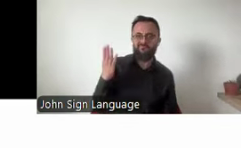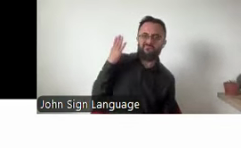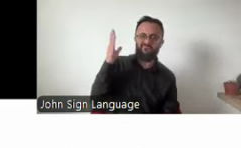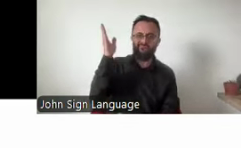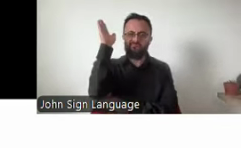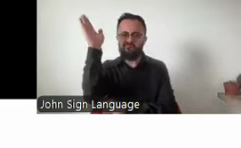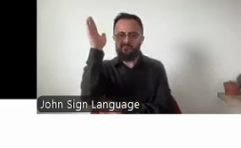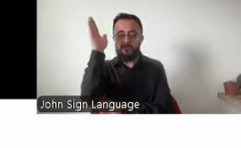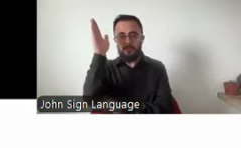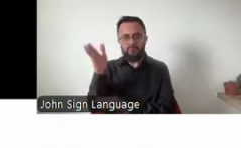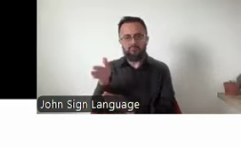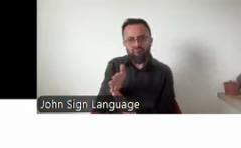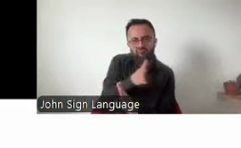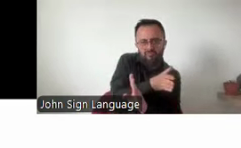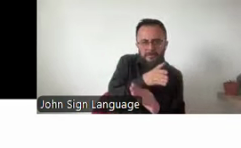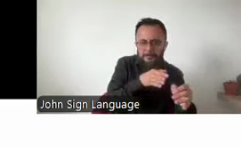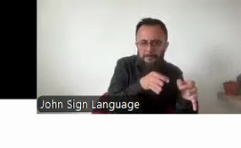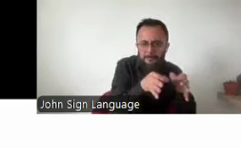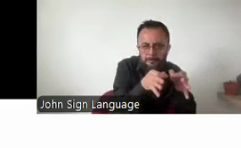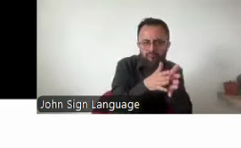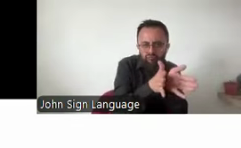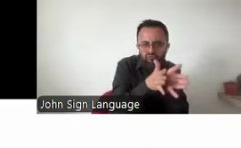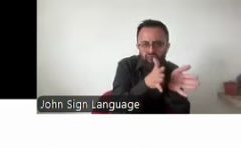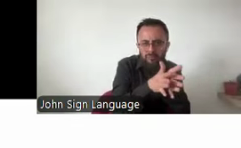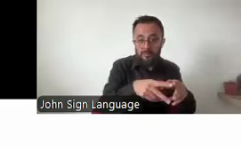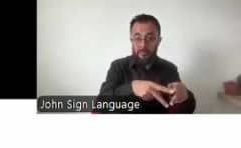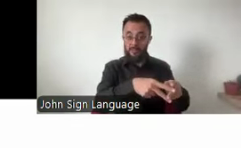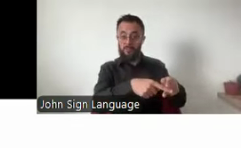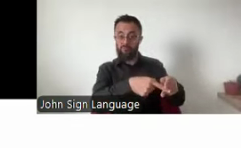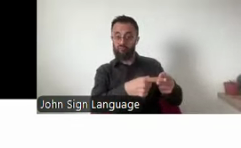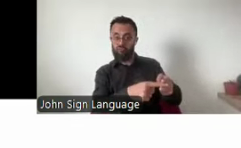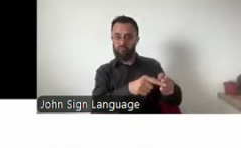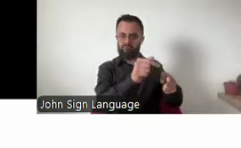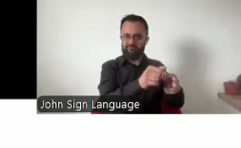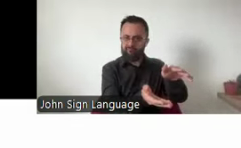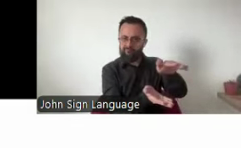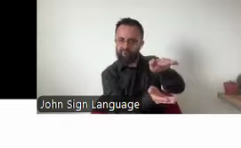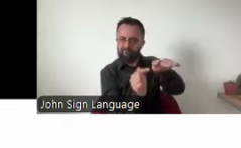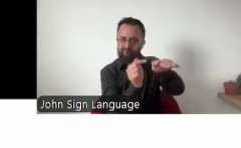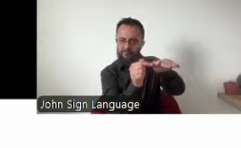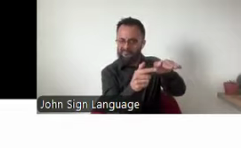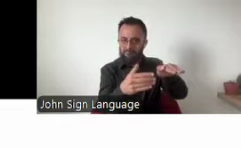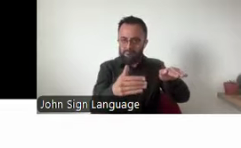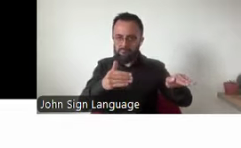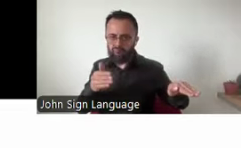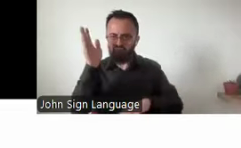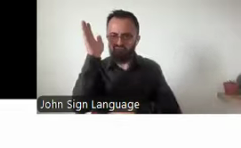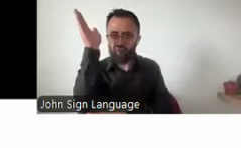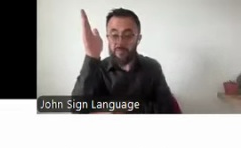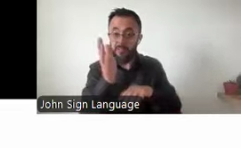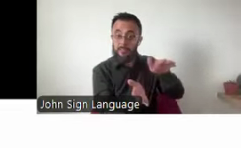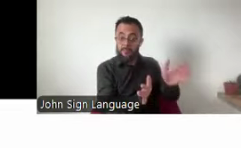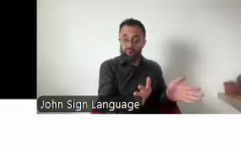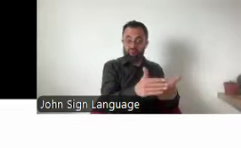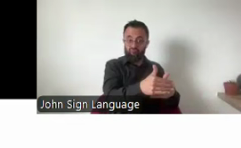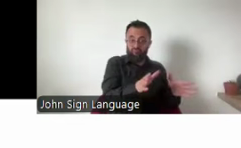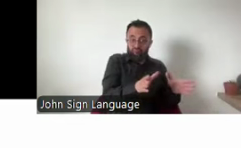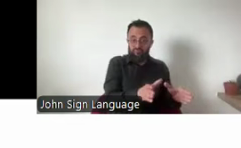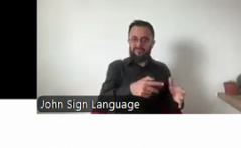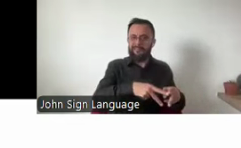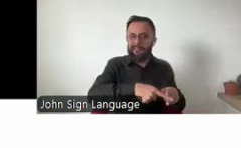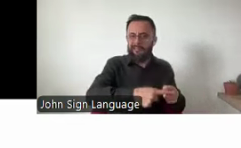much wanting to set it in the context in which this toolkit was developed. So we know that all global health